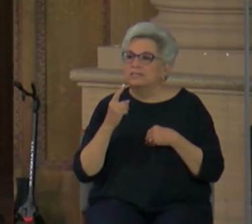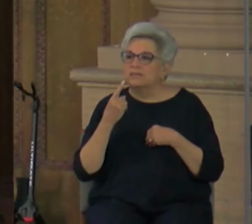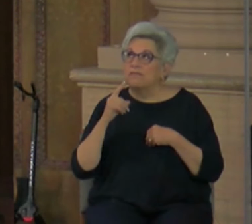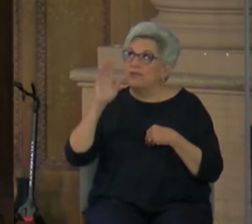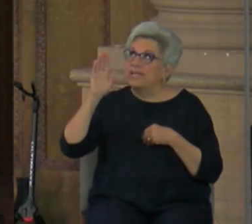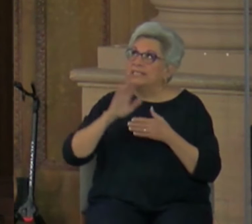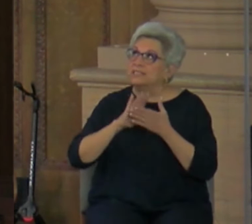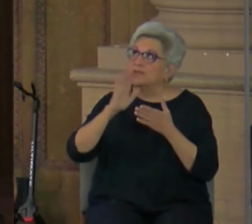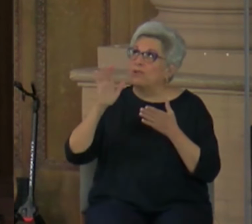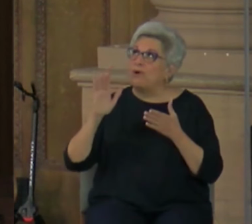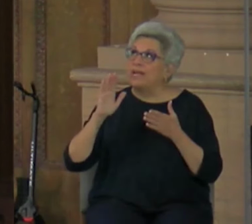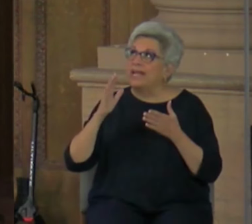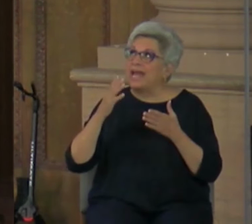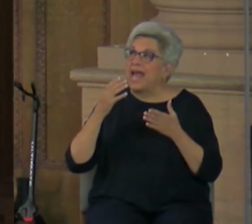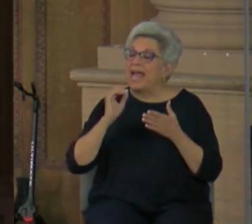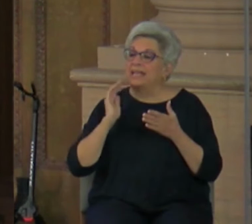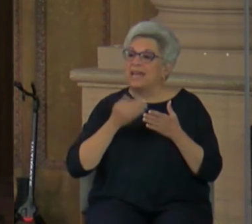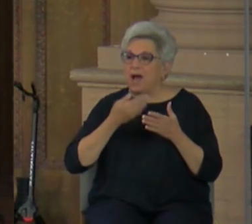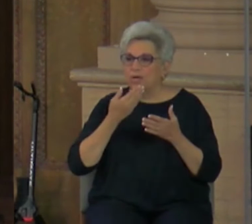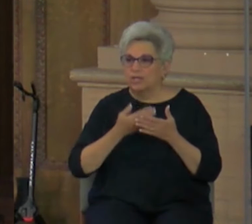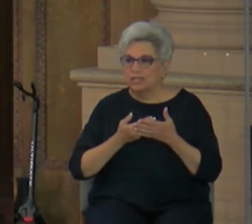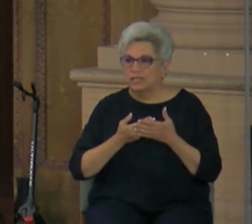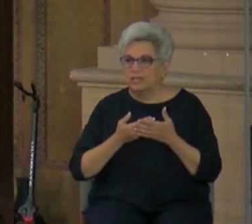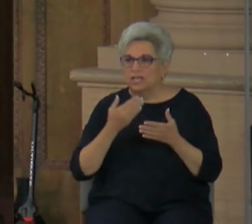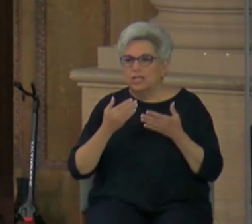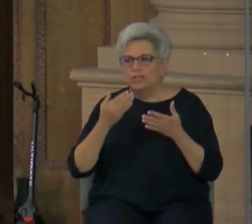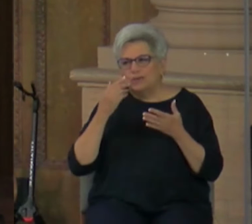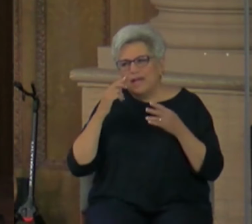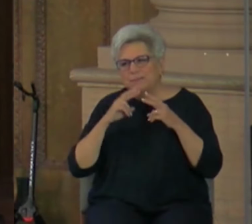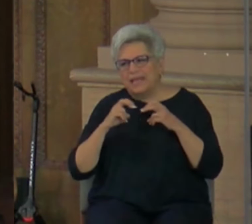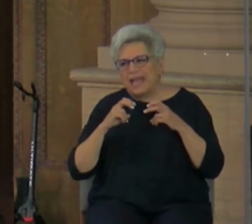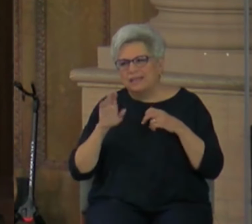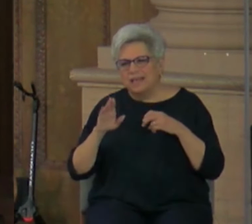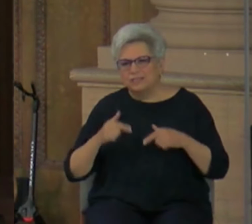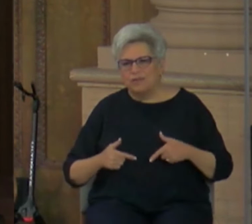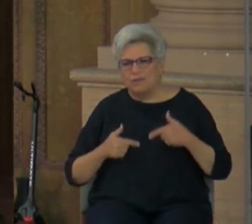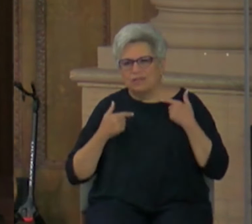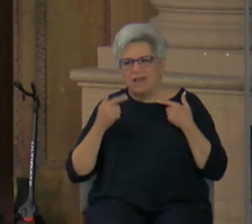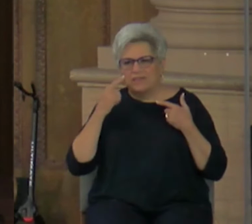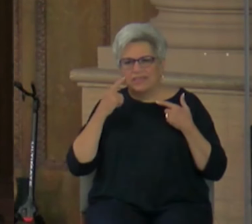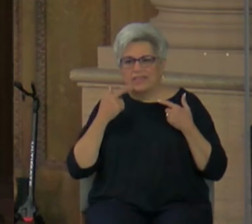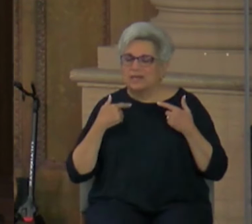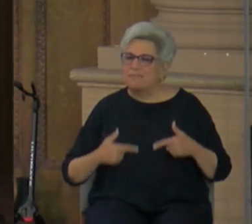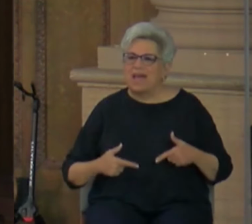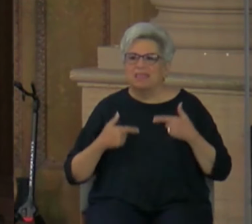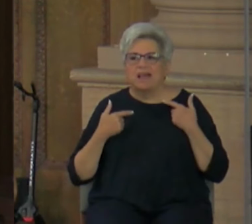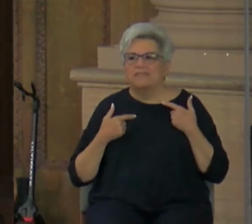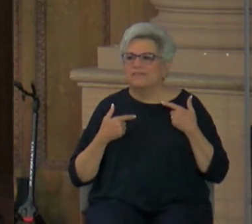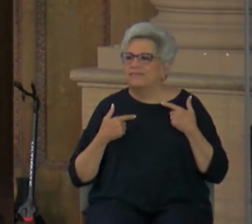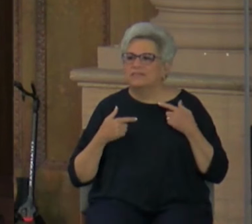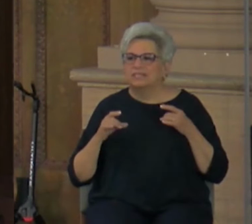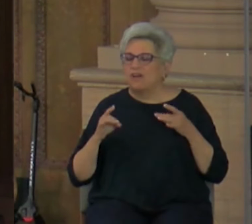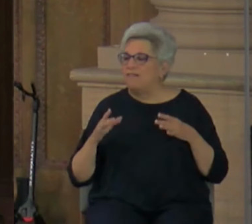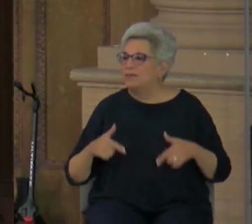And we might look at our lives right now, and we might think that they're ruined by that thing that we're going through, but the story's not over yet.